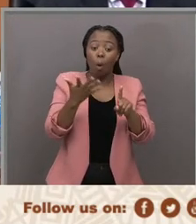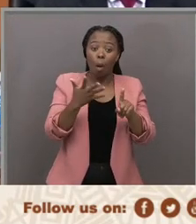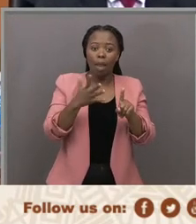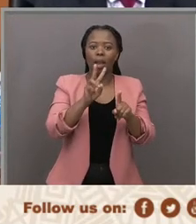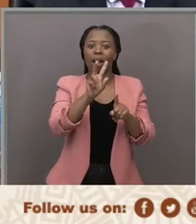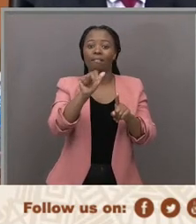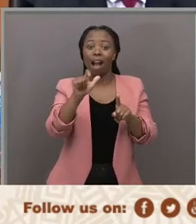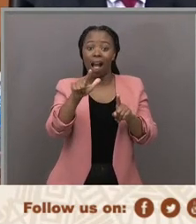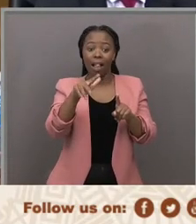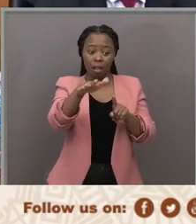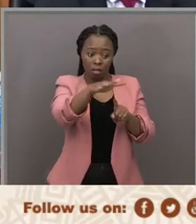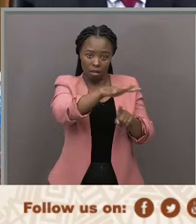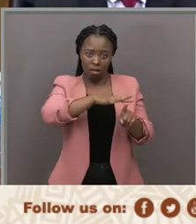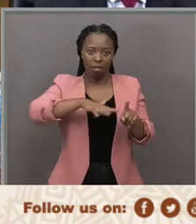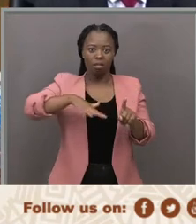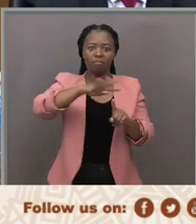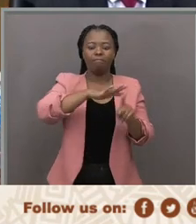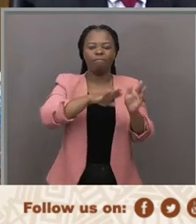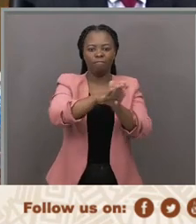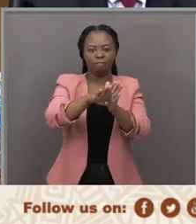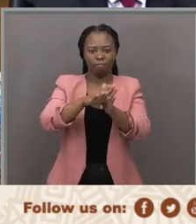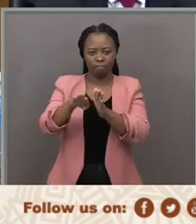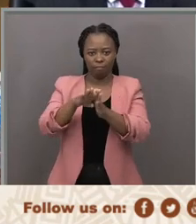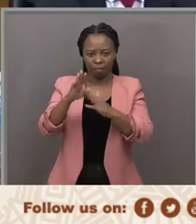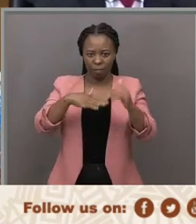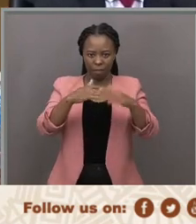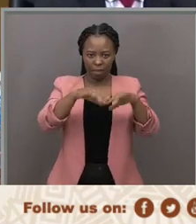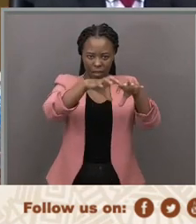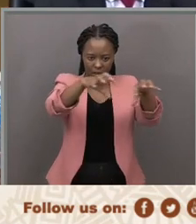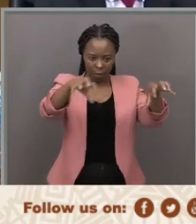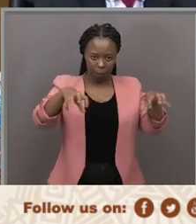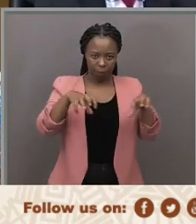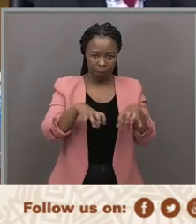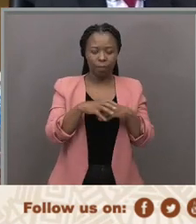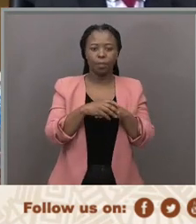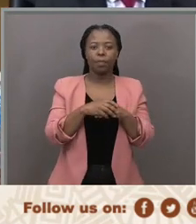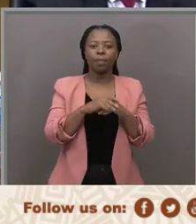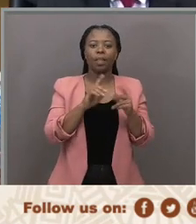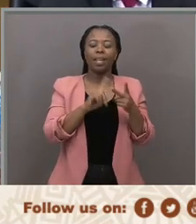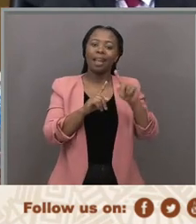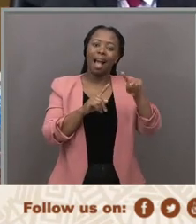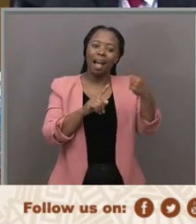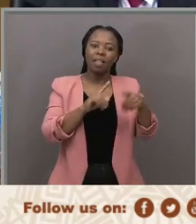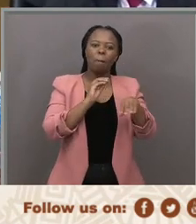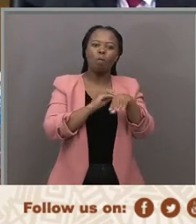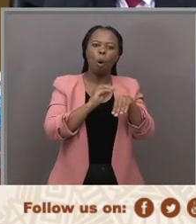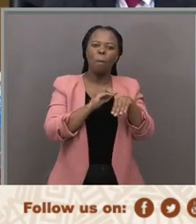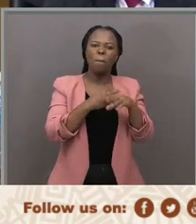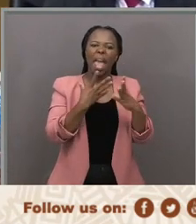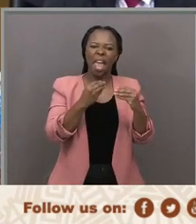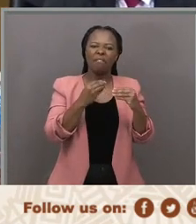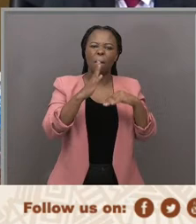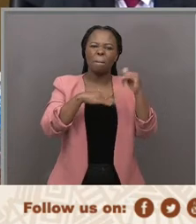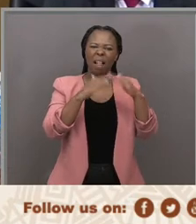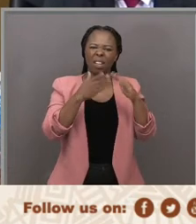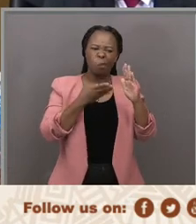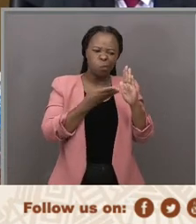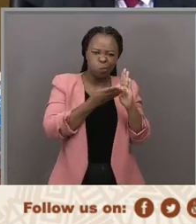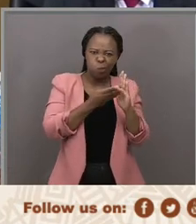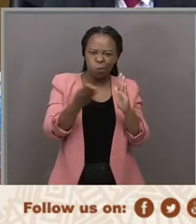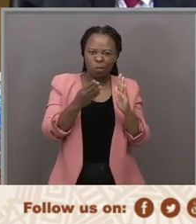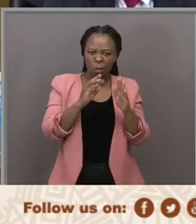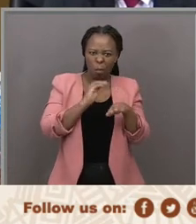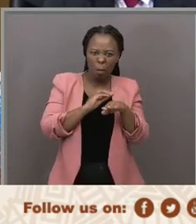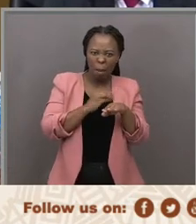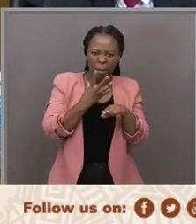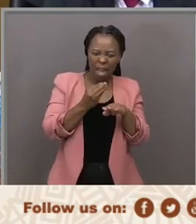to be located, and help us address existing infrastructure problems. Some of the existing infrastructure